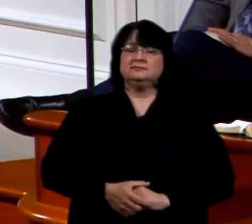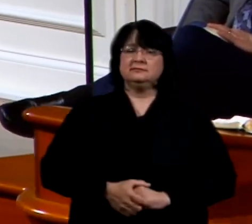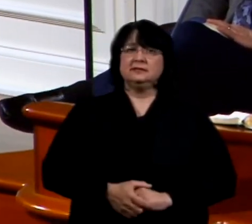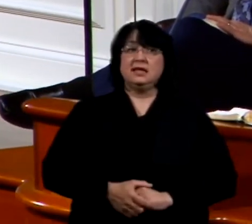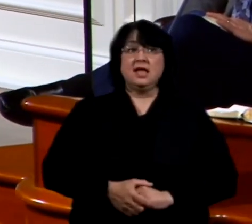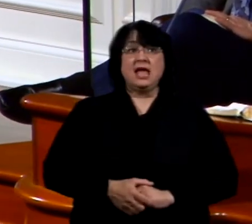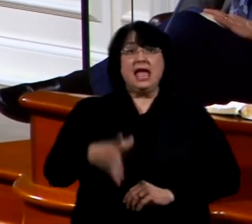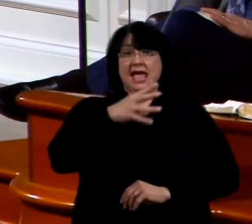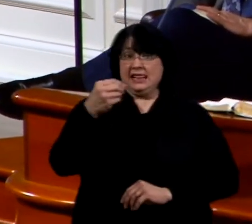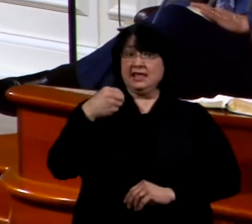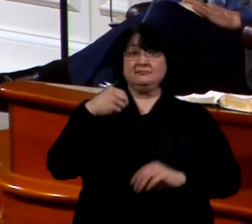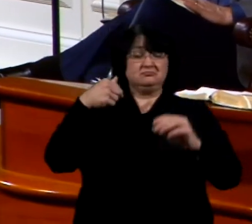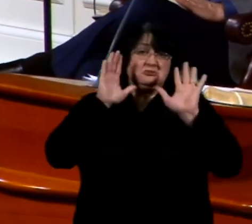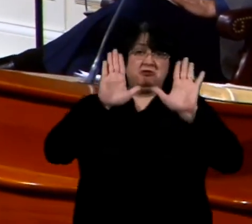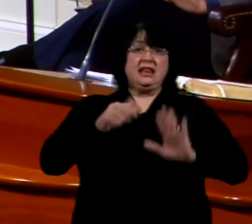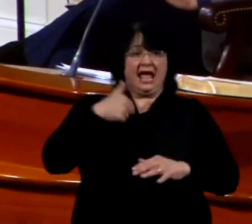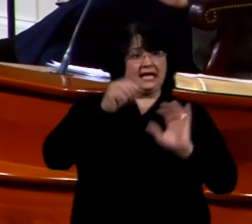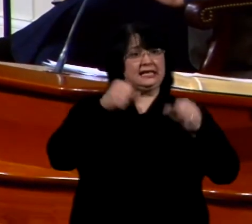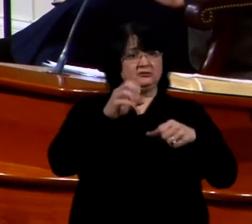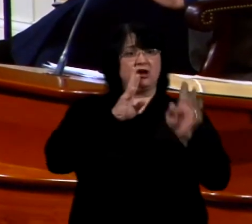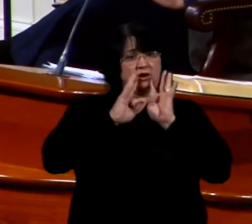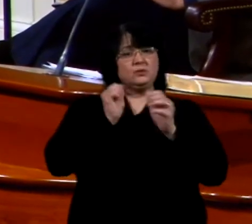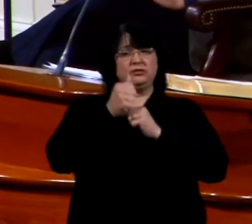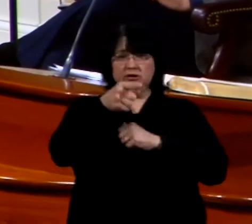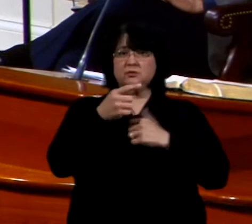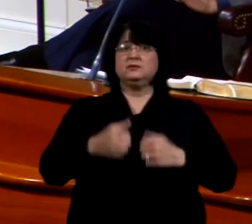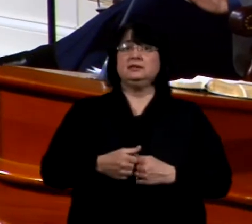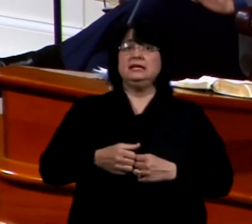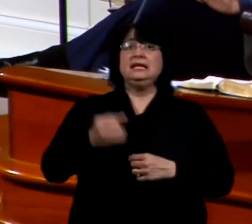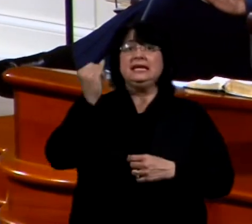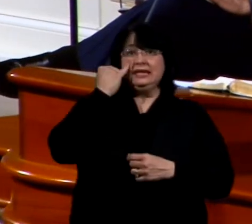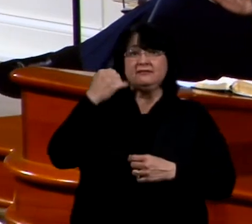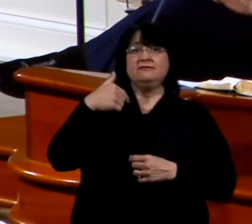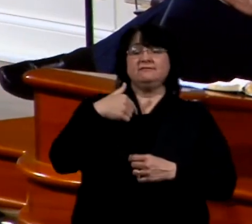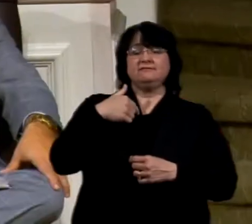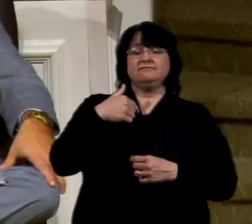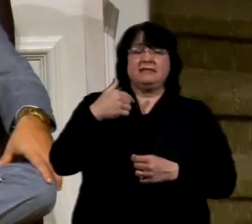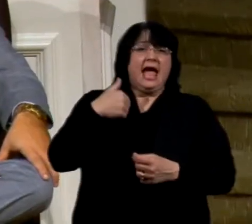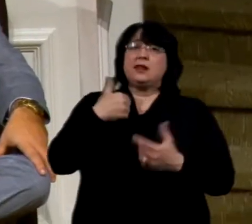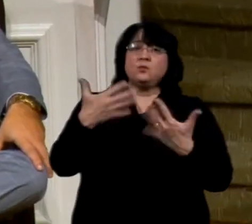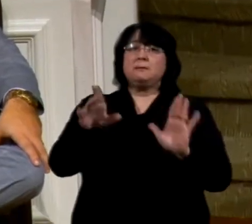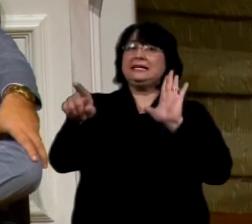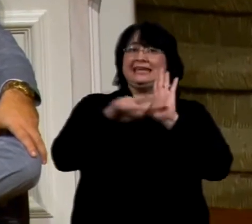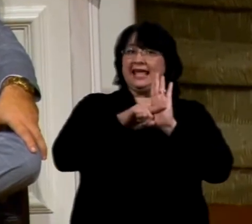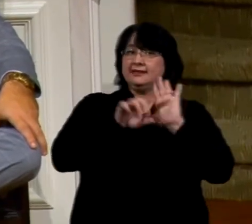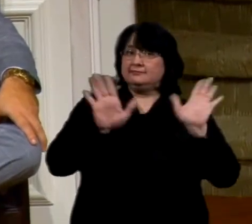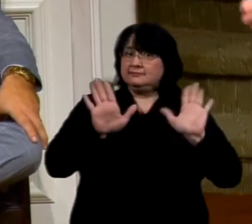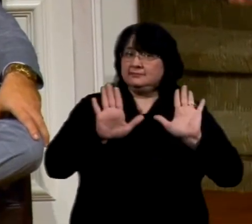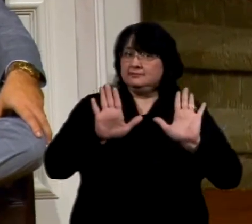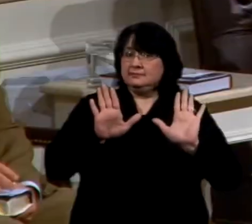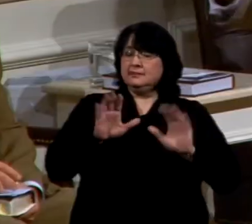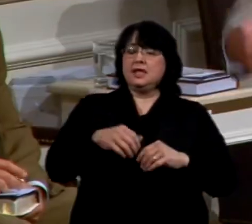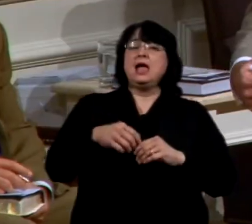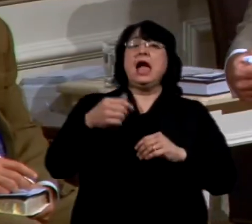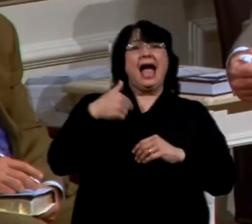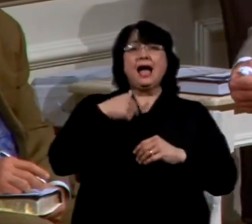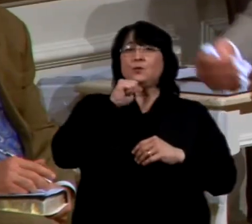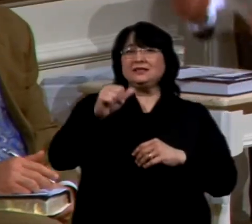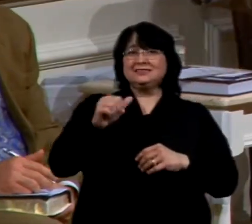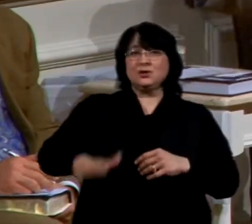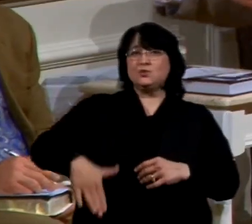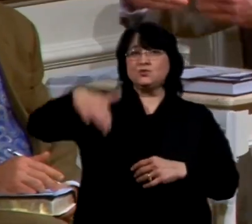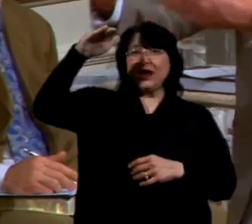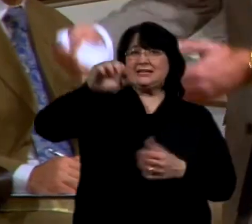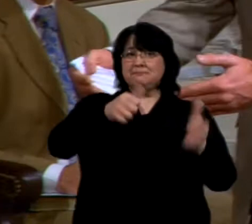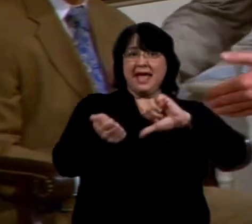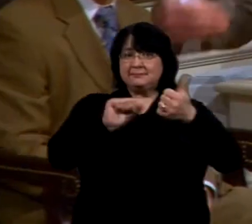It's great. I get a chance to talk to you. See, I'm going to find some way to not be negative. Why? Listen, I wasn't raised a Baptist.